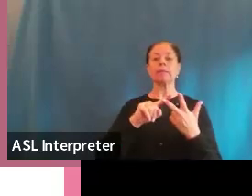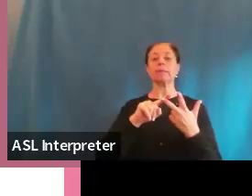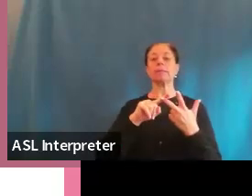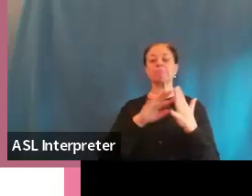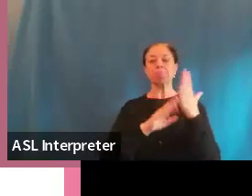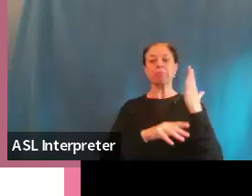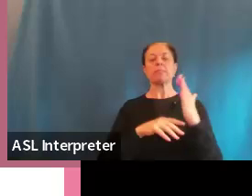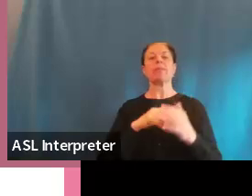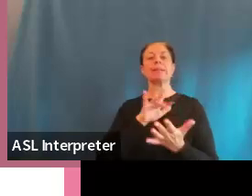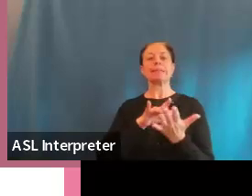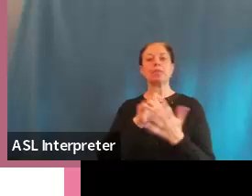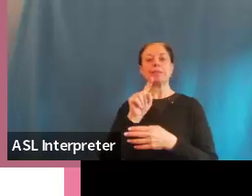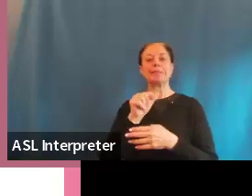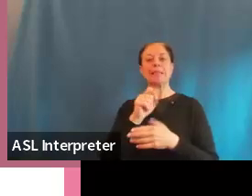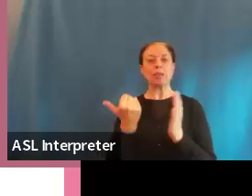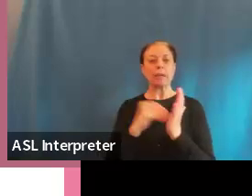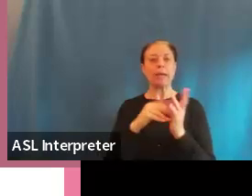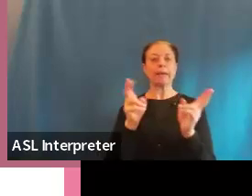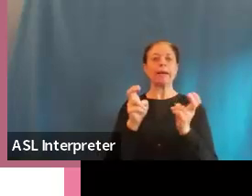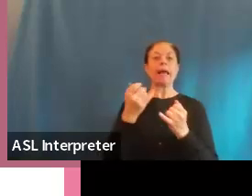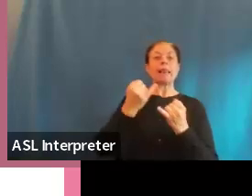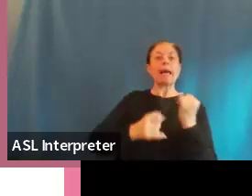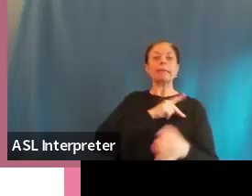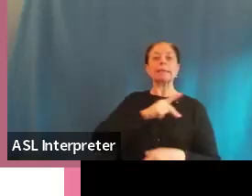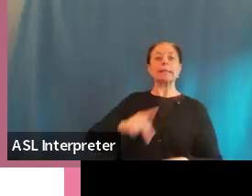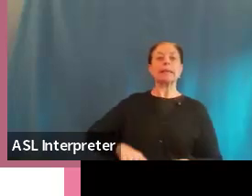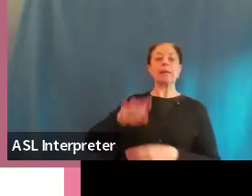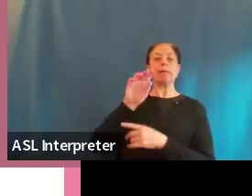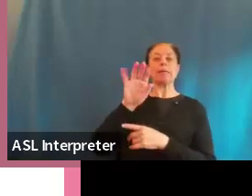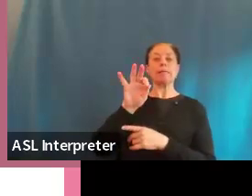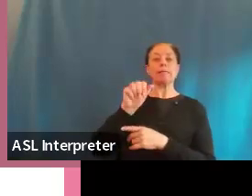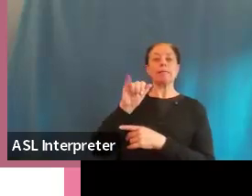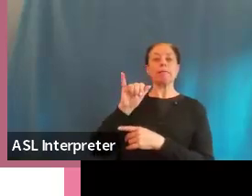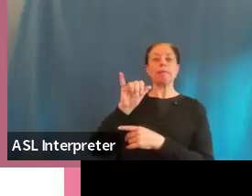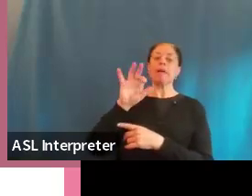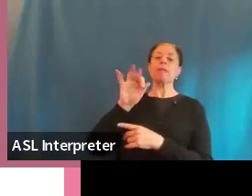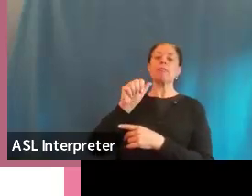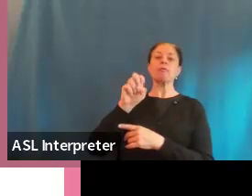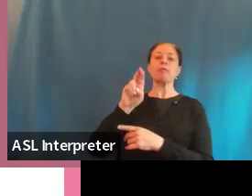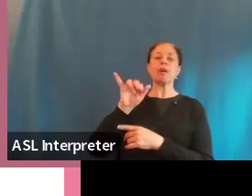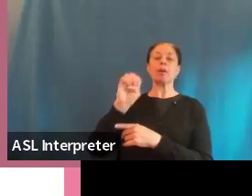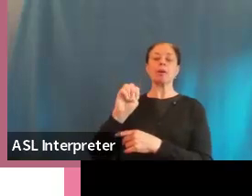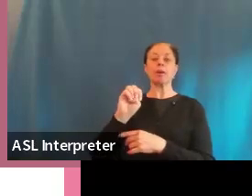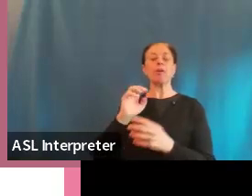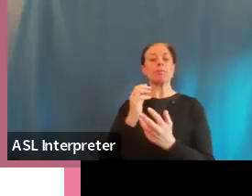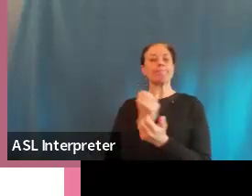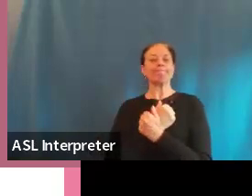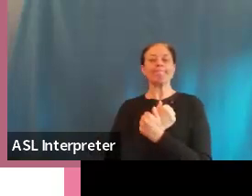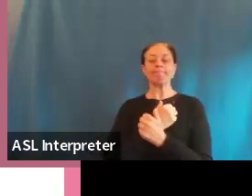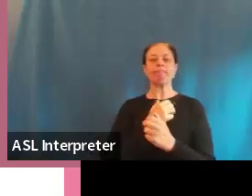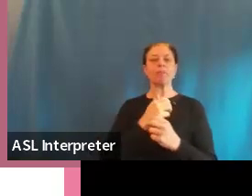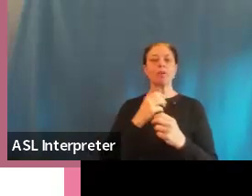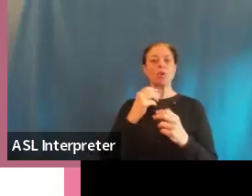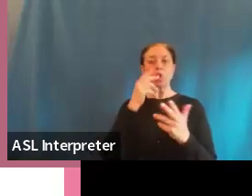take center stage once more in The Last King of Fairy, which has all the nail-biting adventure, heart-pounding romance, and trademark humor that we've come to expect